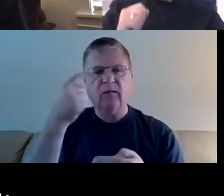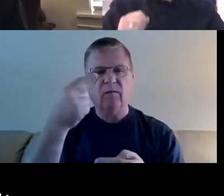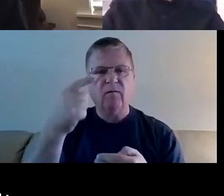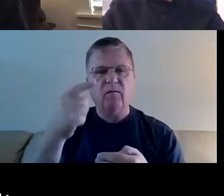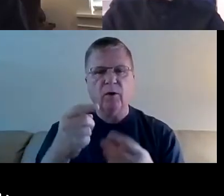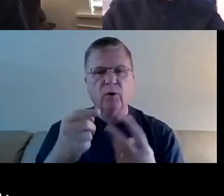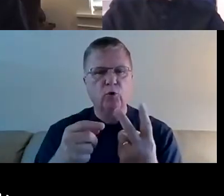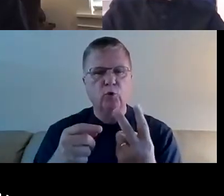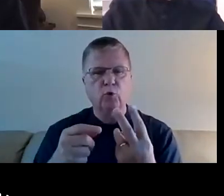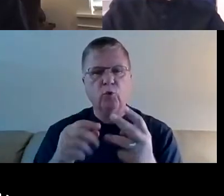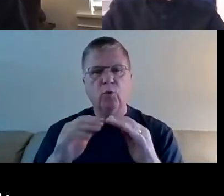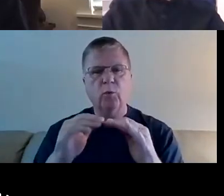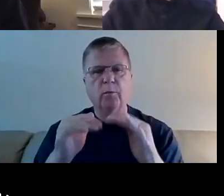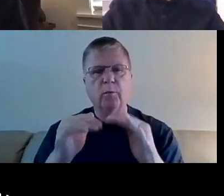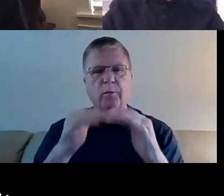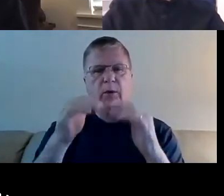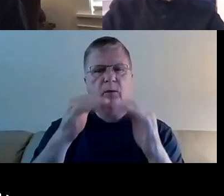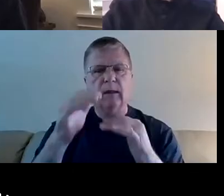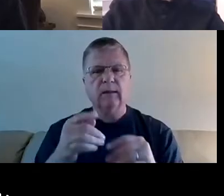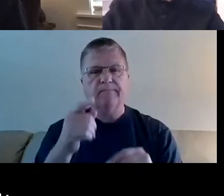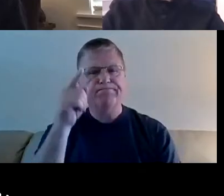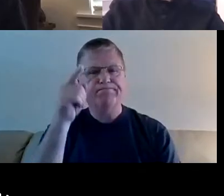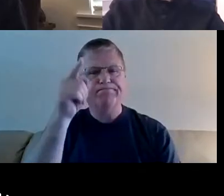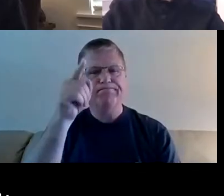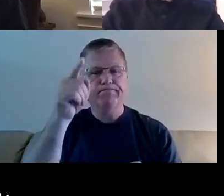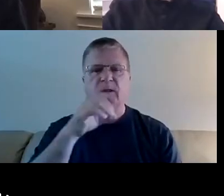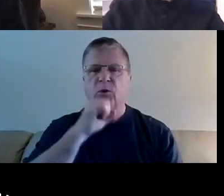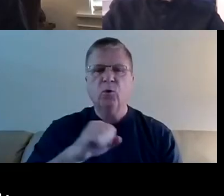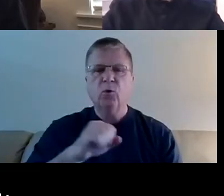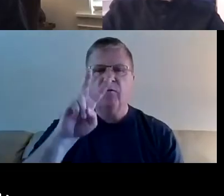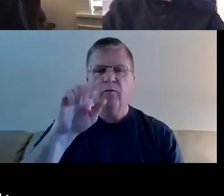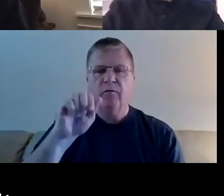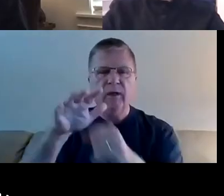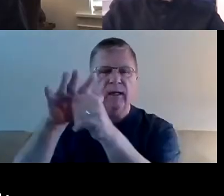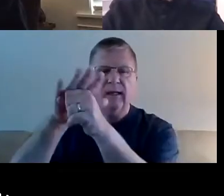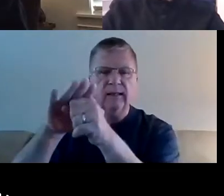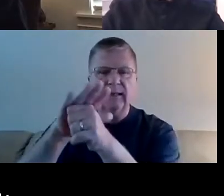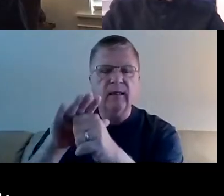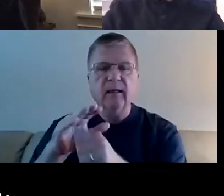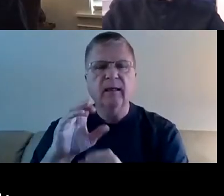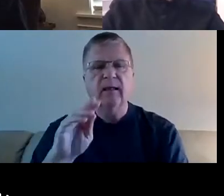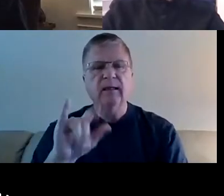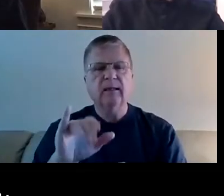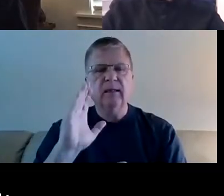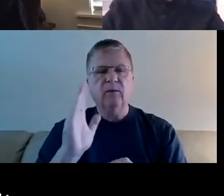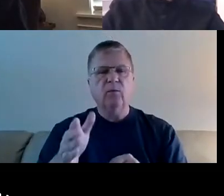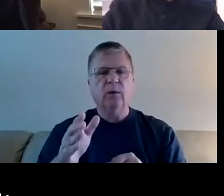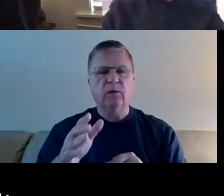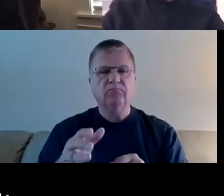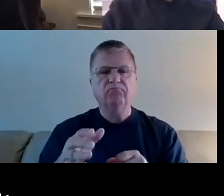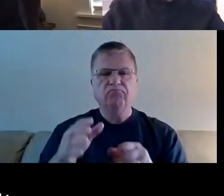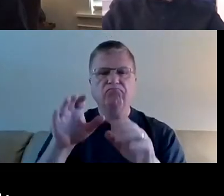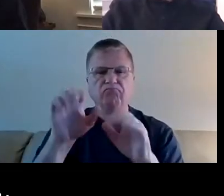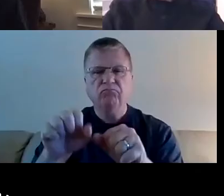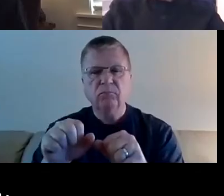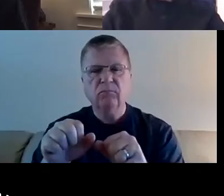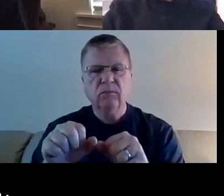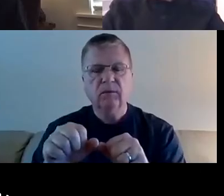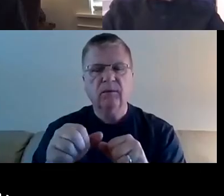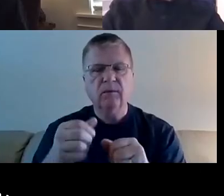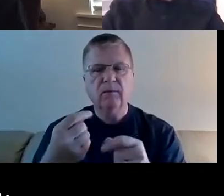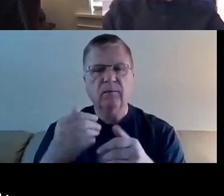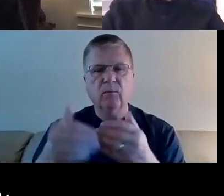Motion to approve. Brief discussion. Second. Councilman Wilson. Thank you, Chair.